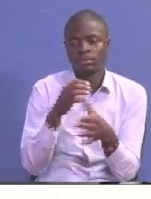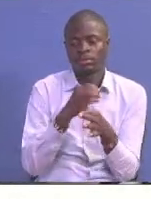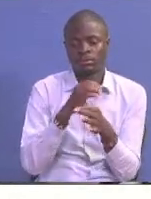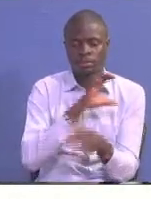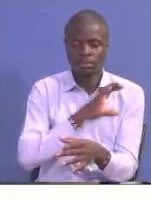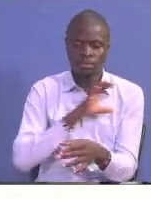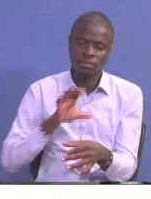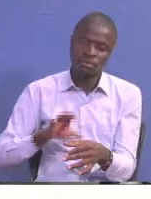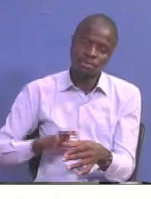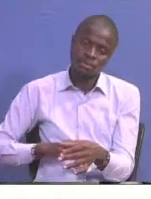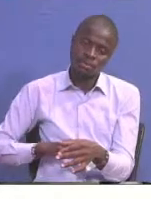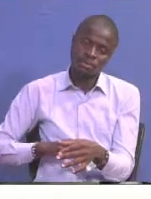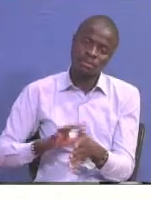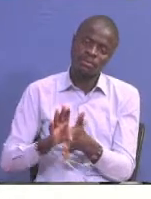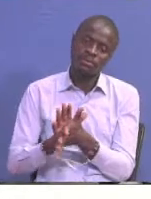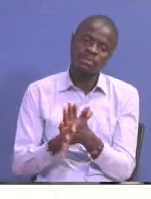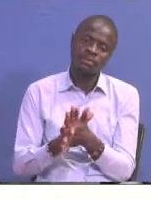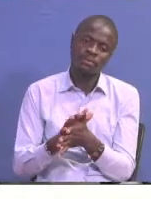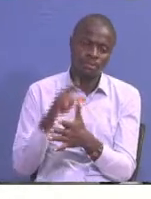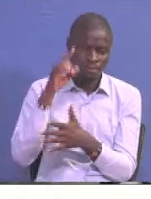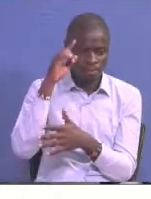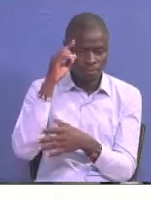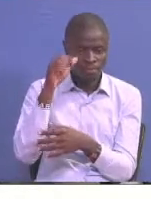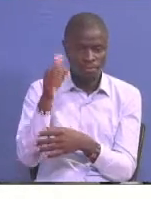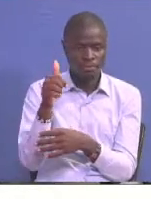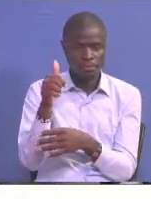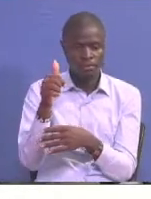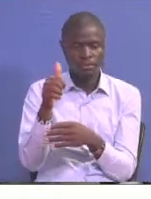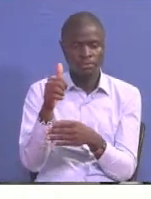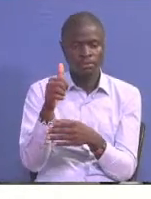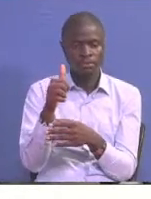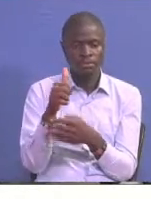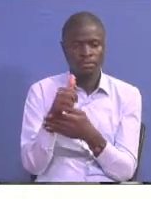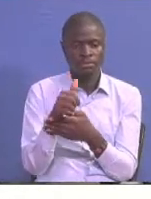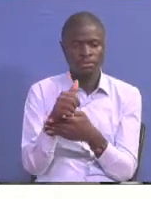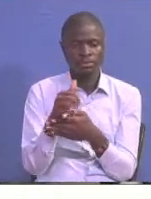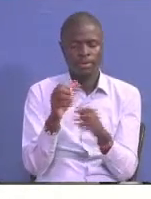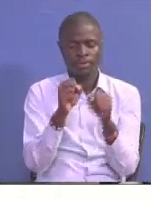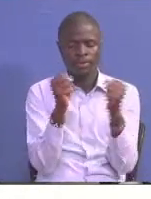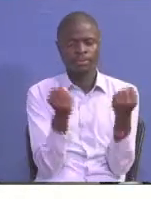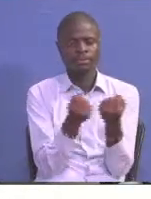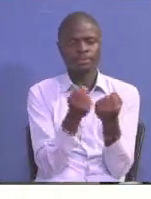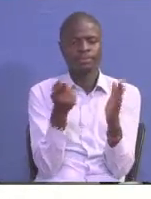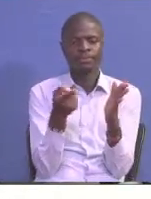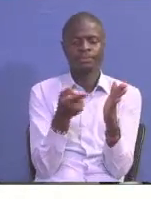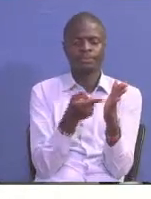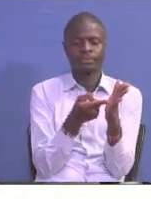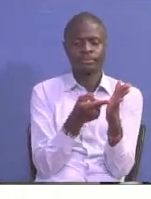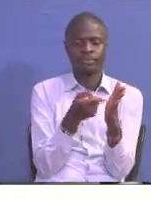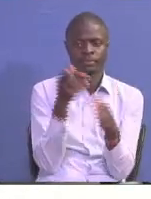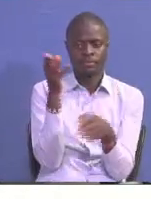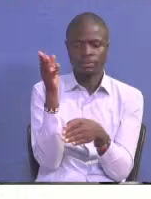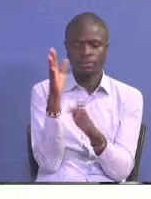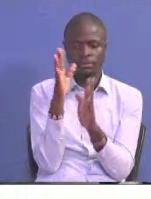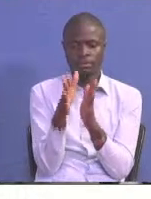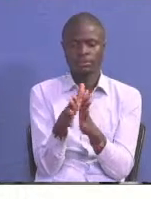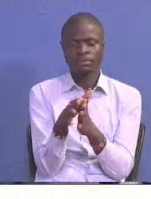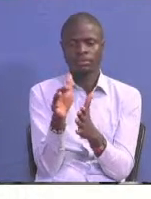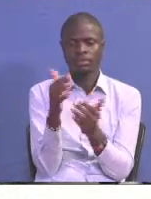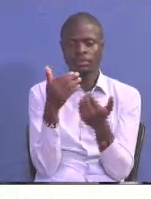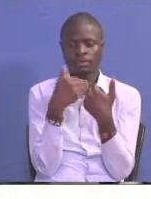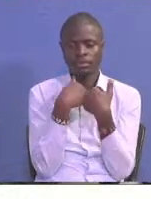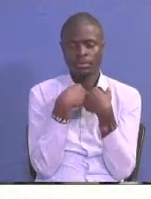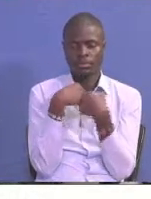Chancellor on stage for another section of this guest lecture part, where we shall